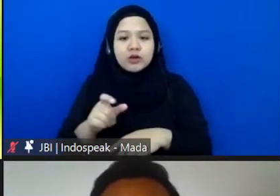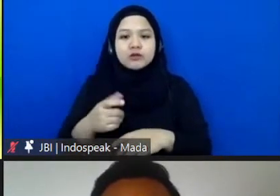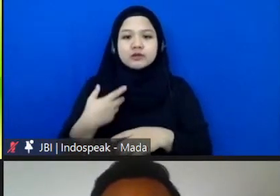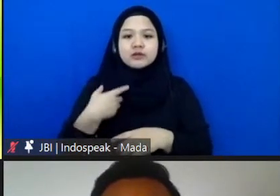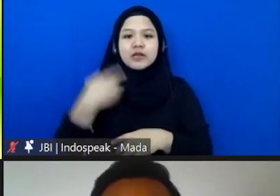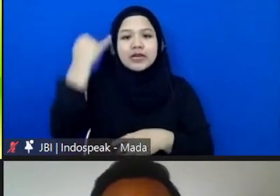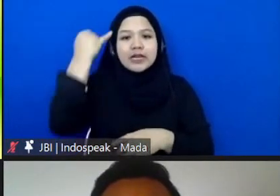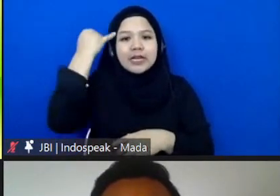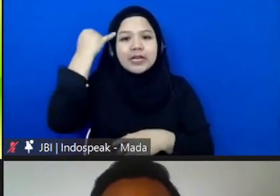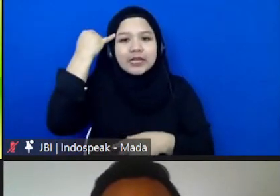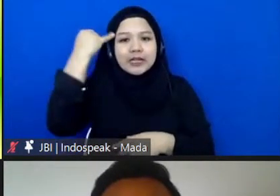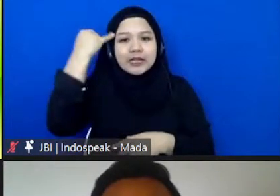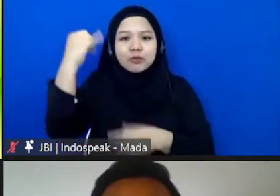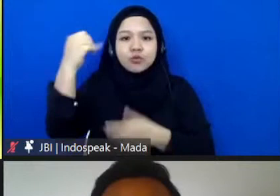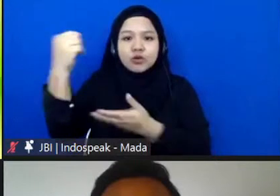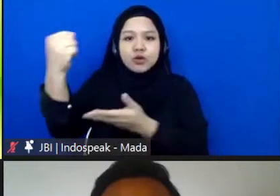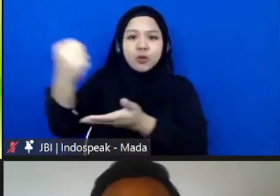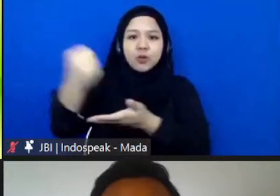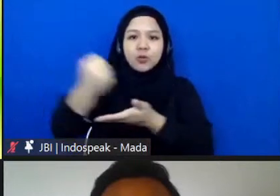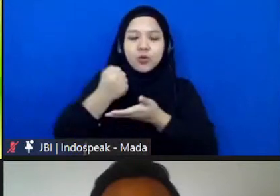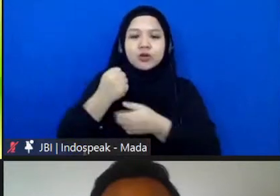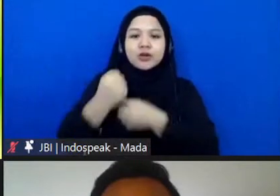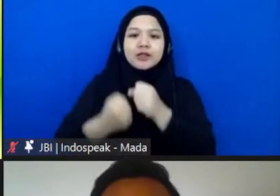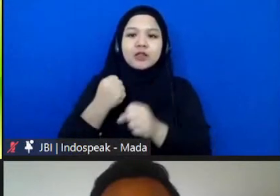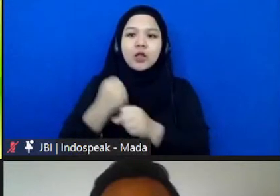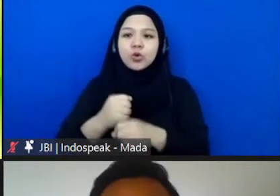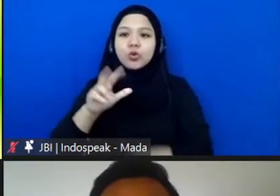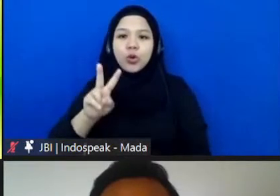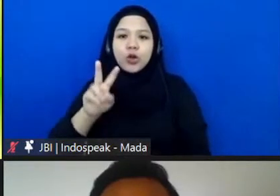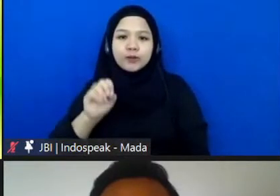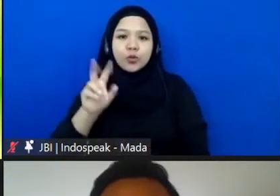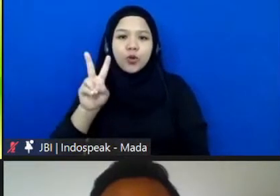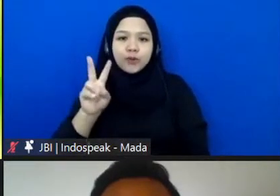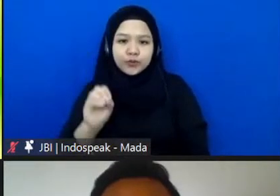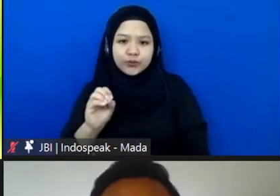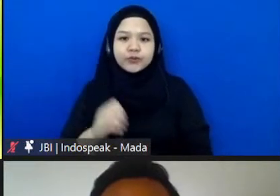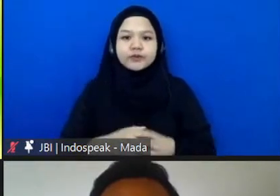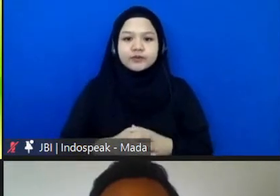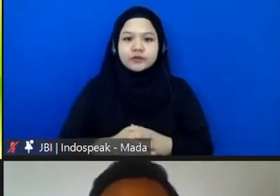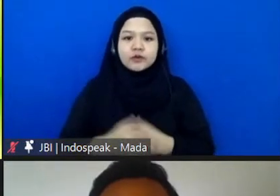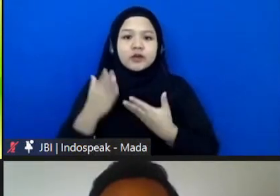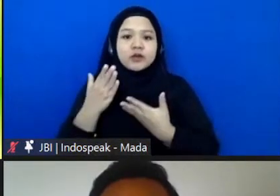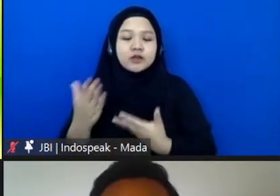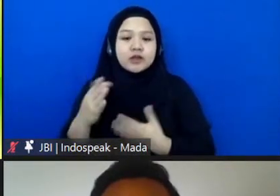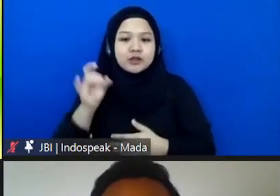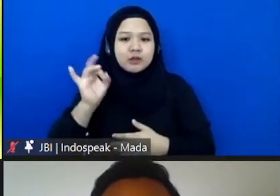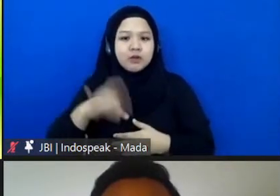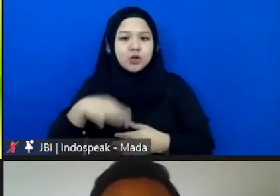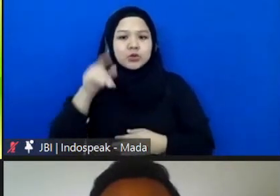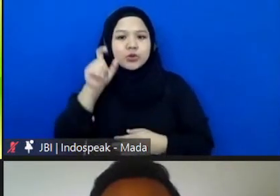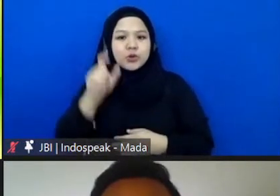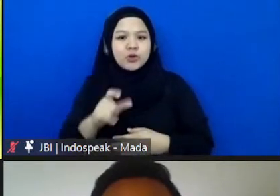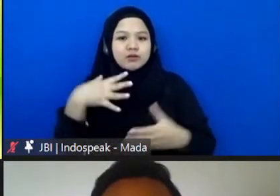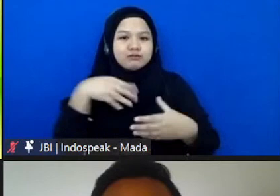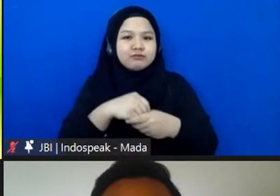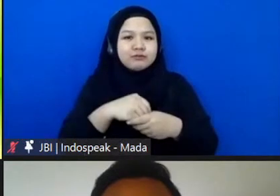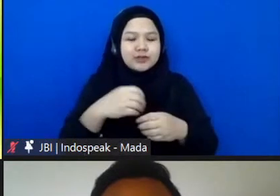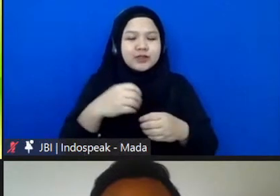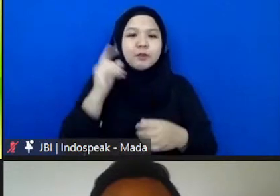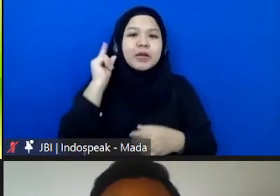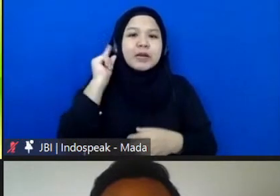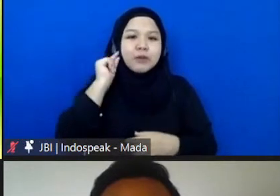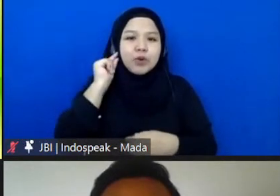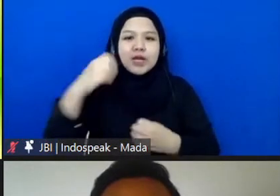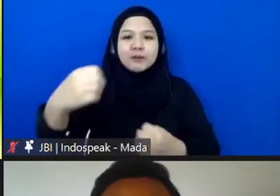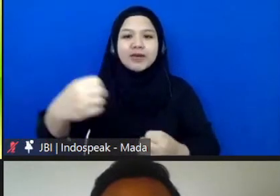Indonesia's 2021 list of 10 inspiring women, and as recently as yesterday, has been listed in Time magazine's